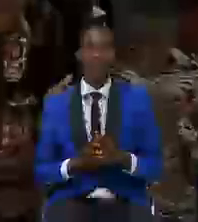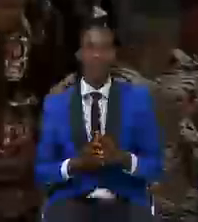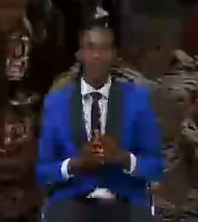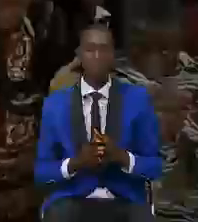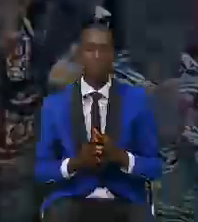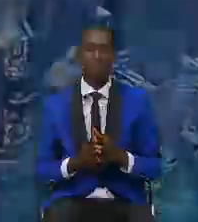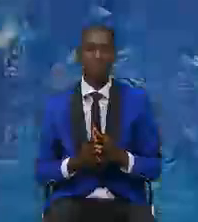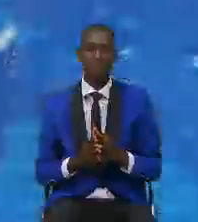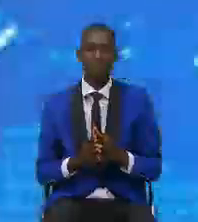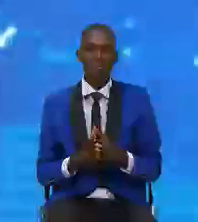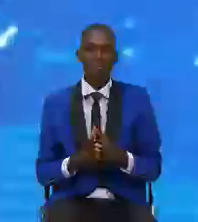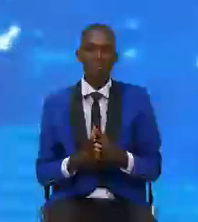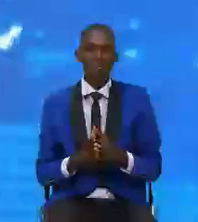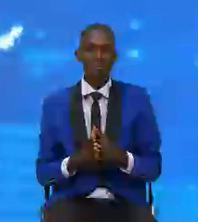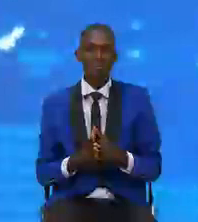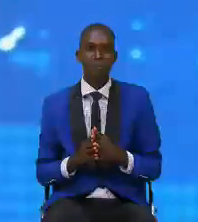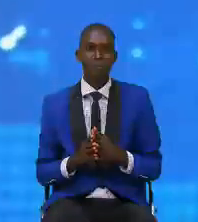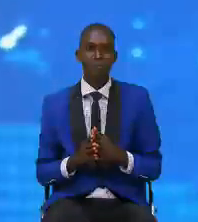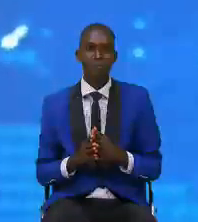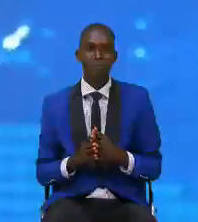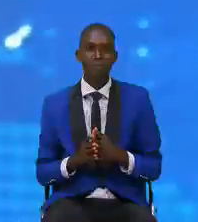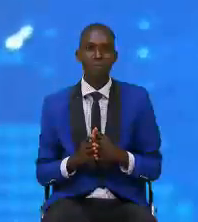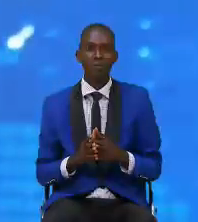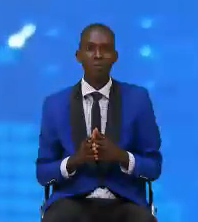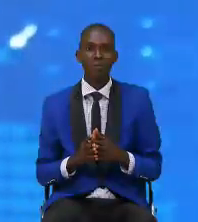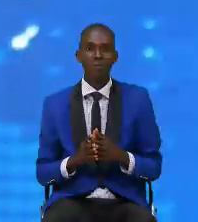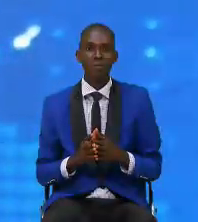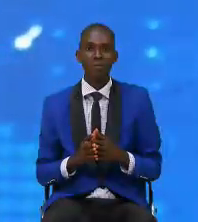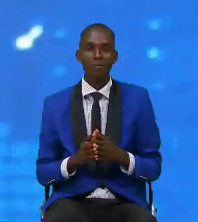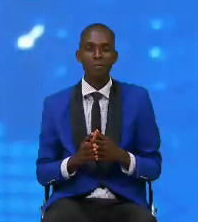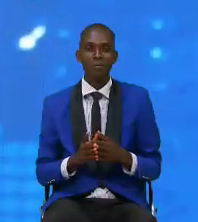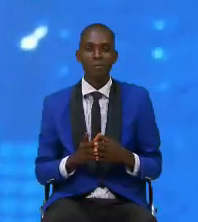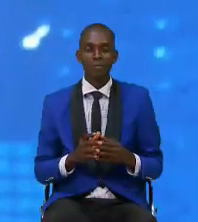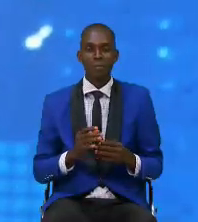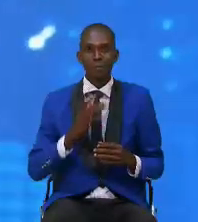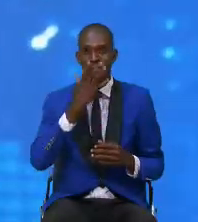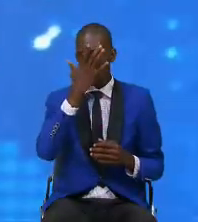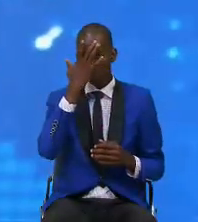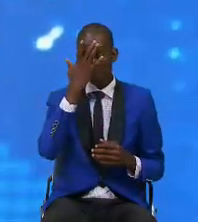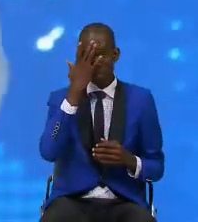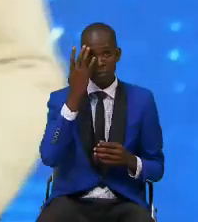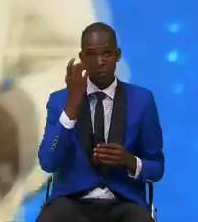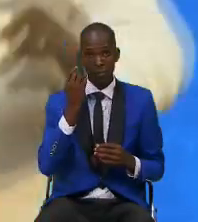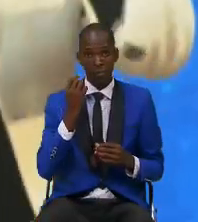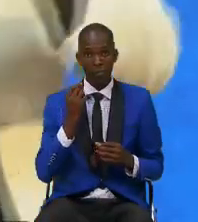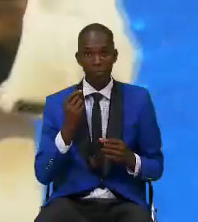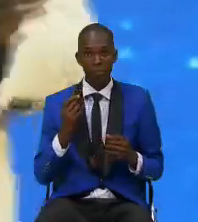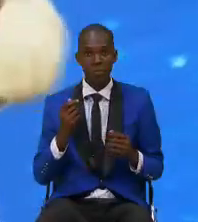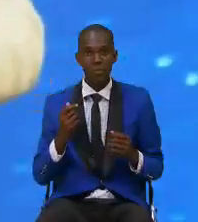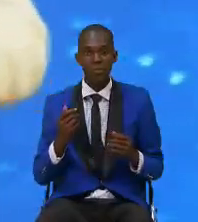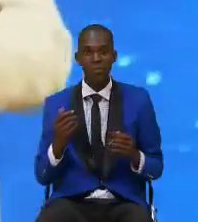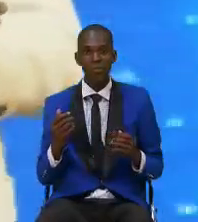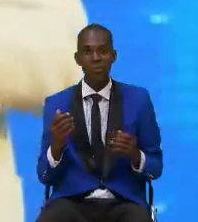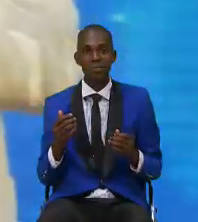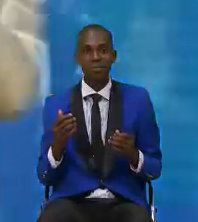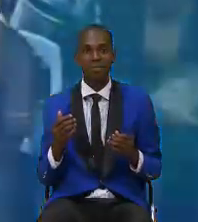heaven, and as it's coming, and nothing can send it back, the same way your miracle is